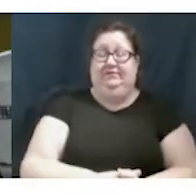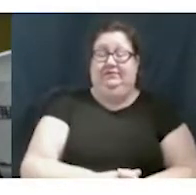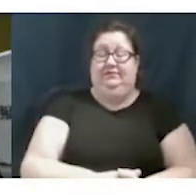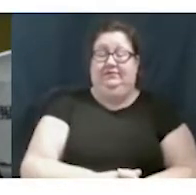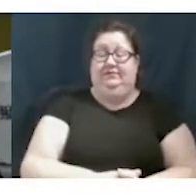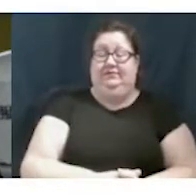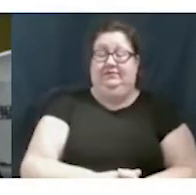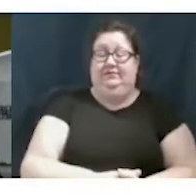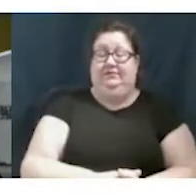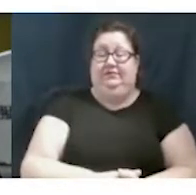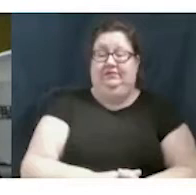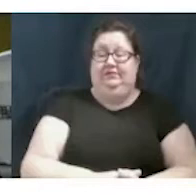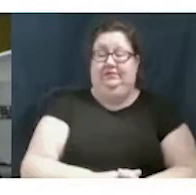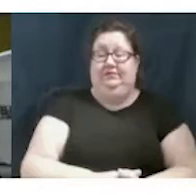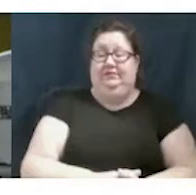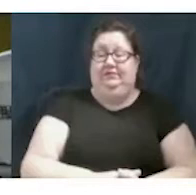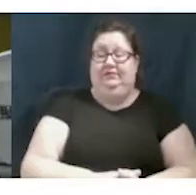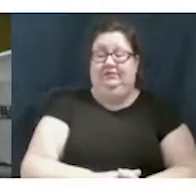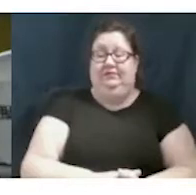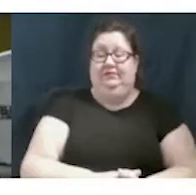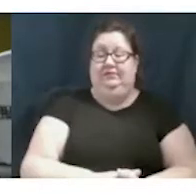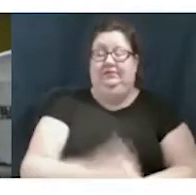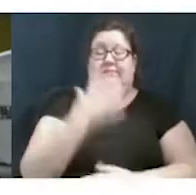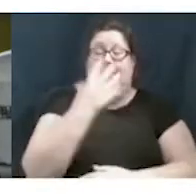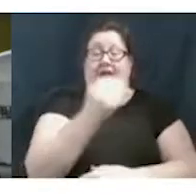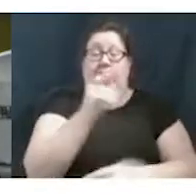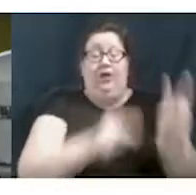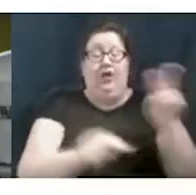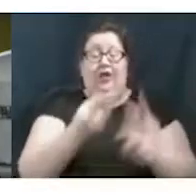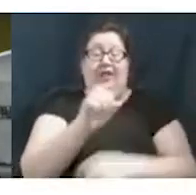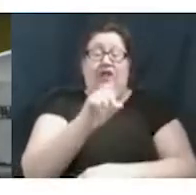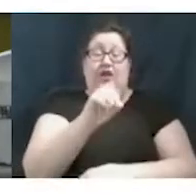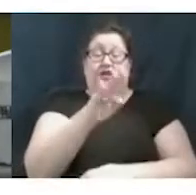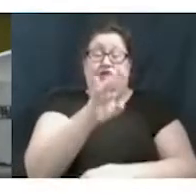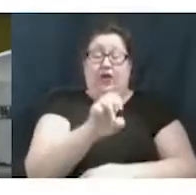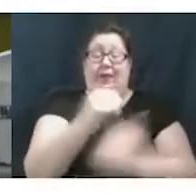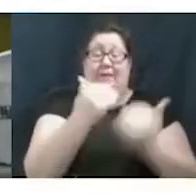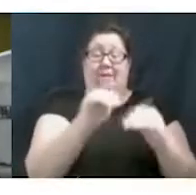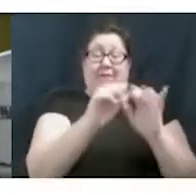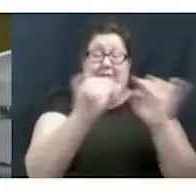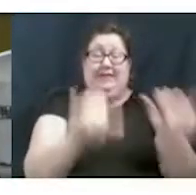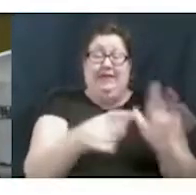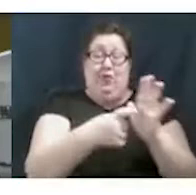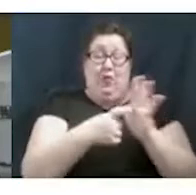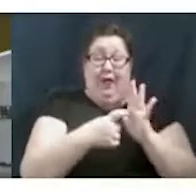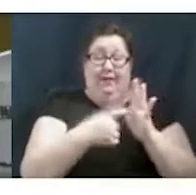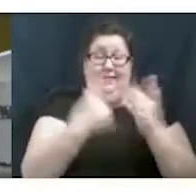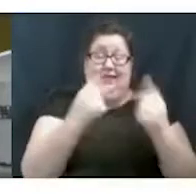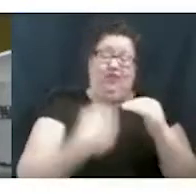I would go out and look at the Adobe minimum system requirements and then try to surpass